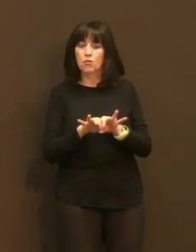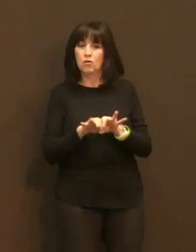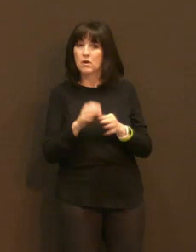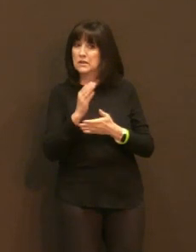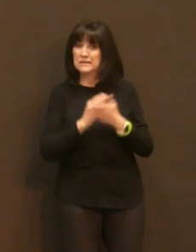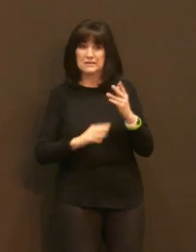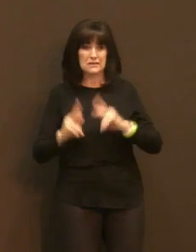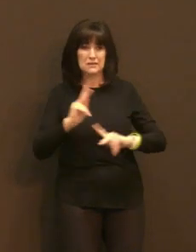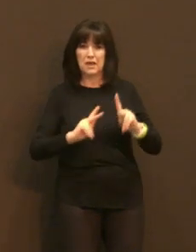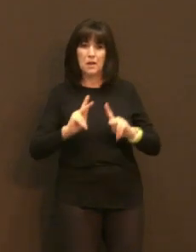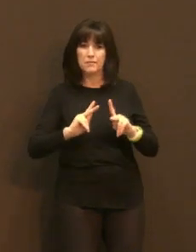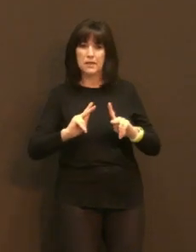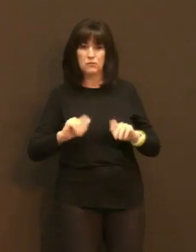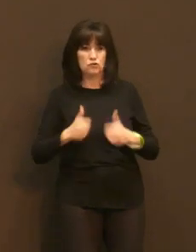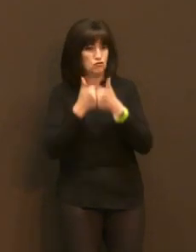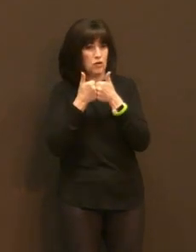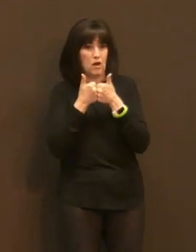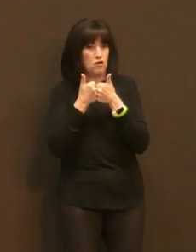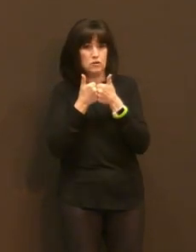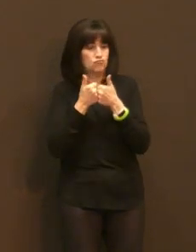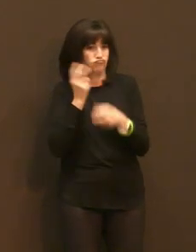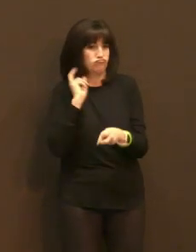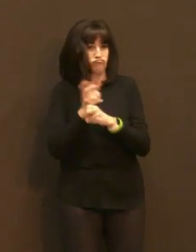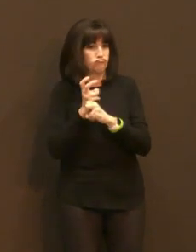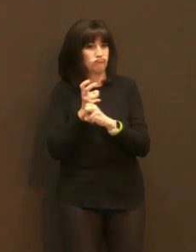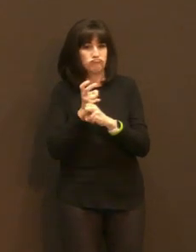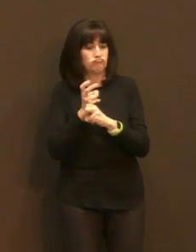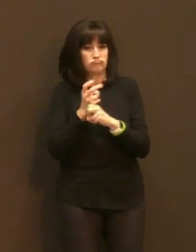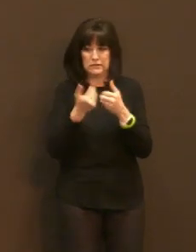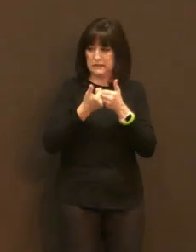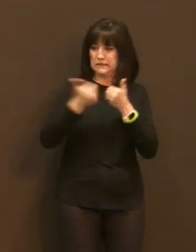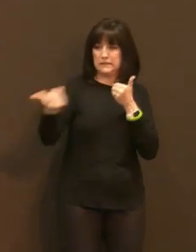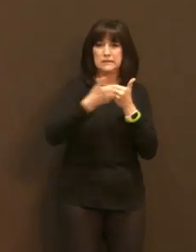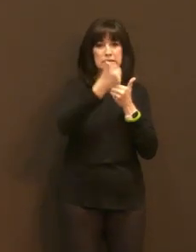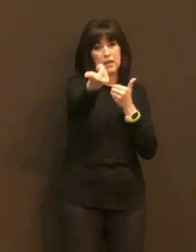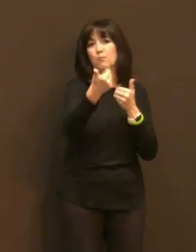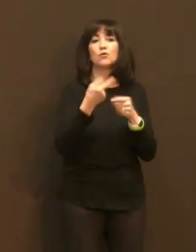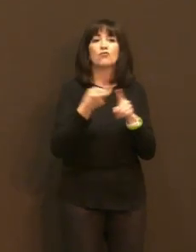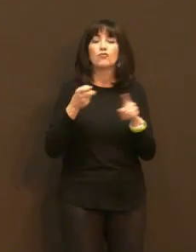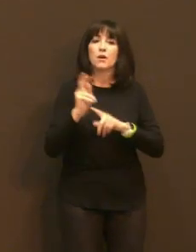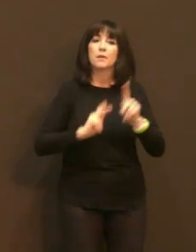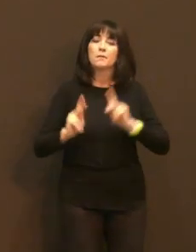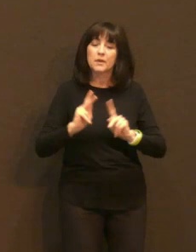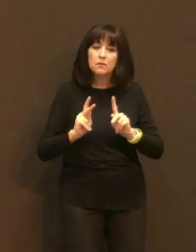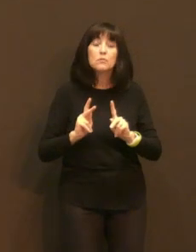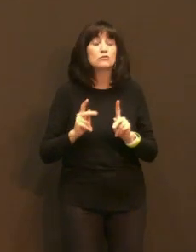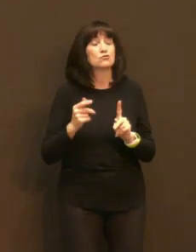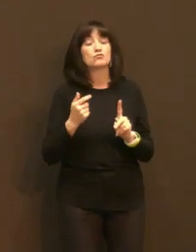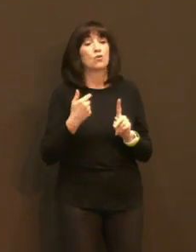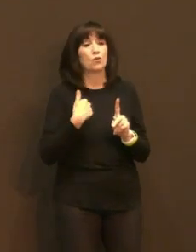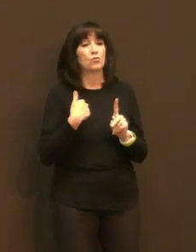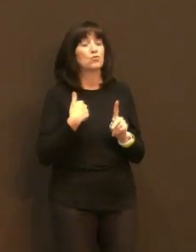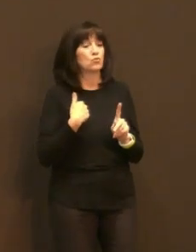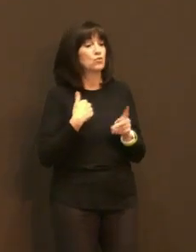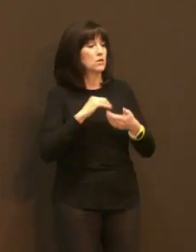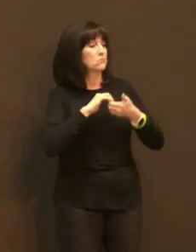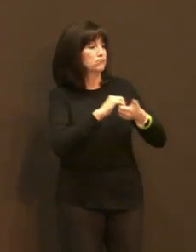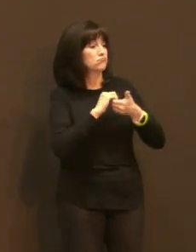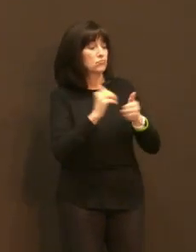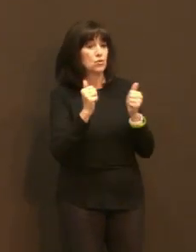individuals to be able to isolate at home. So we are working with Director Schall and DEMA